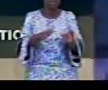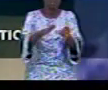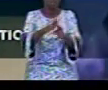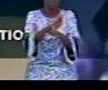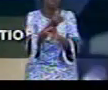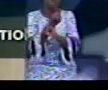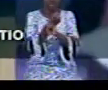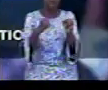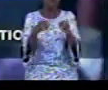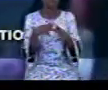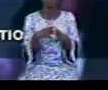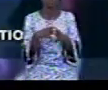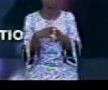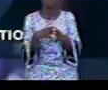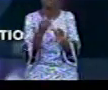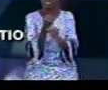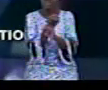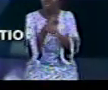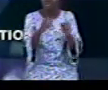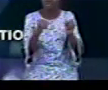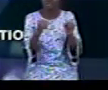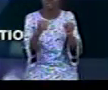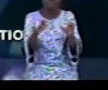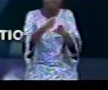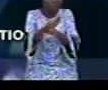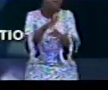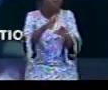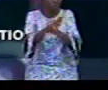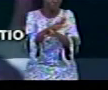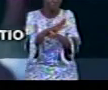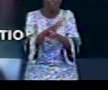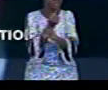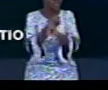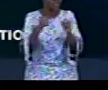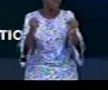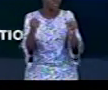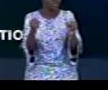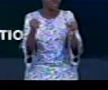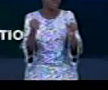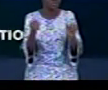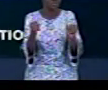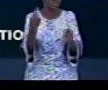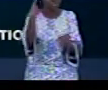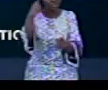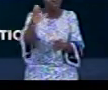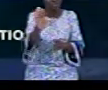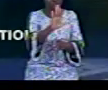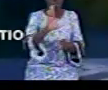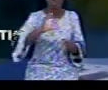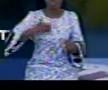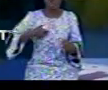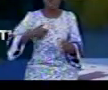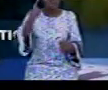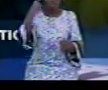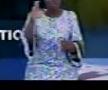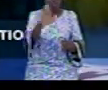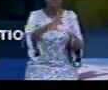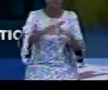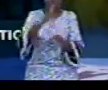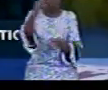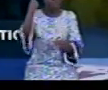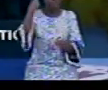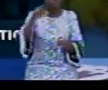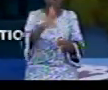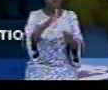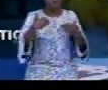salvation. Salvation, full. Salvation for your soul, for your spirit, for your